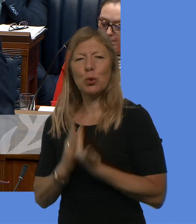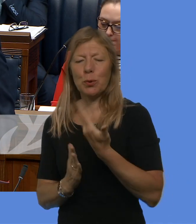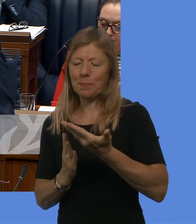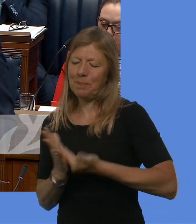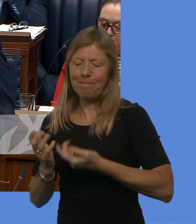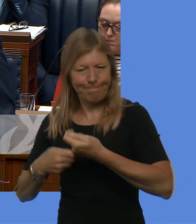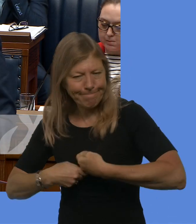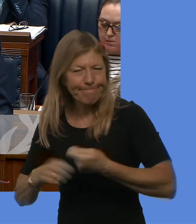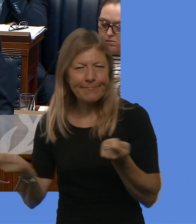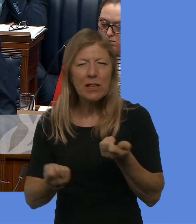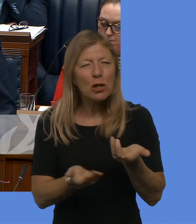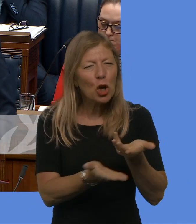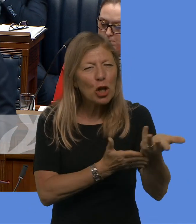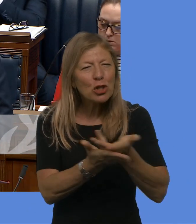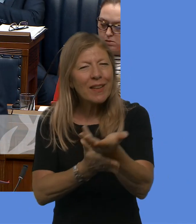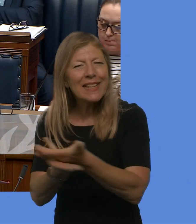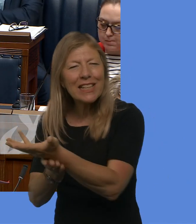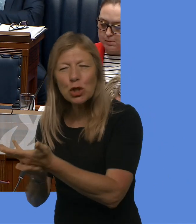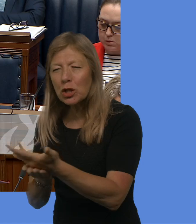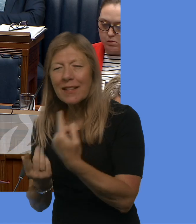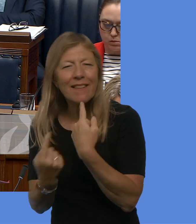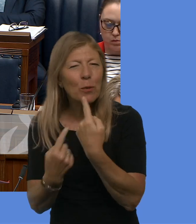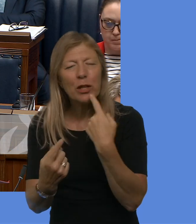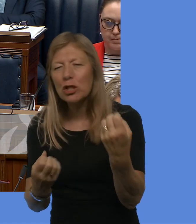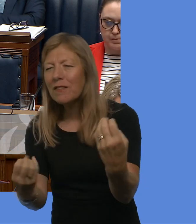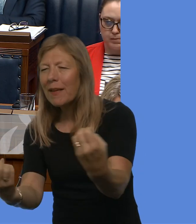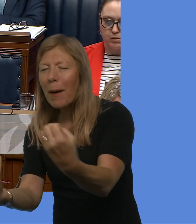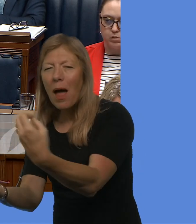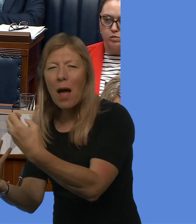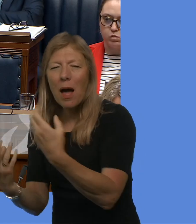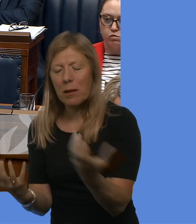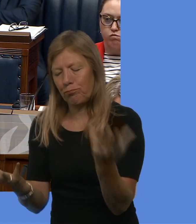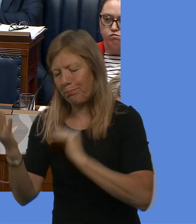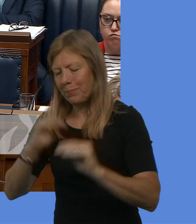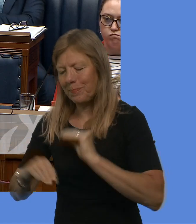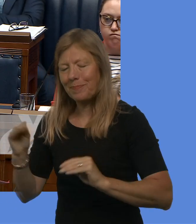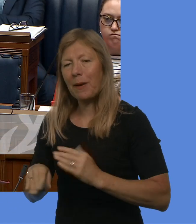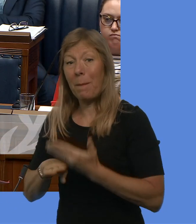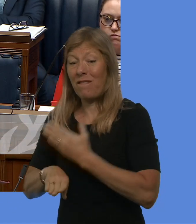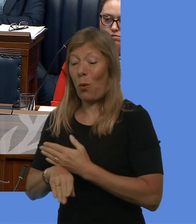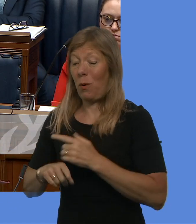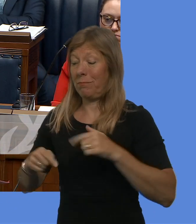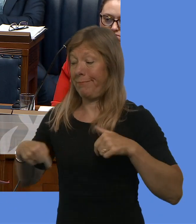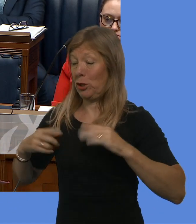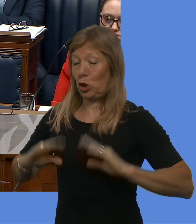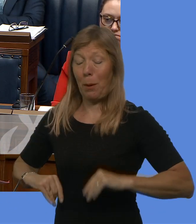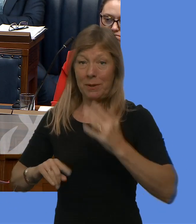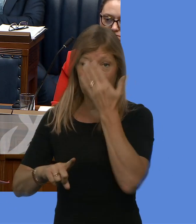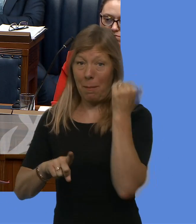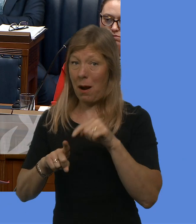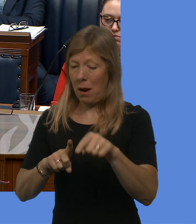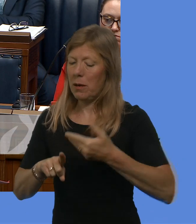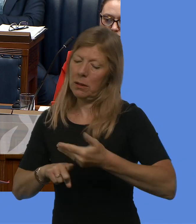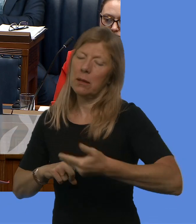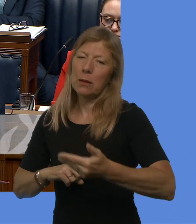this particular period of the Assembly's timetable, before it breaks for the recess, and that will seek